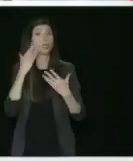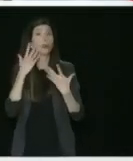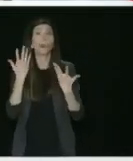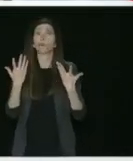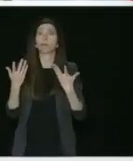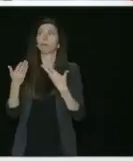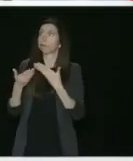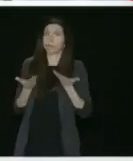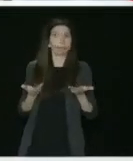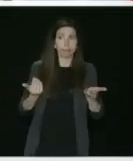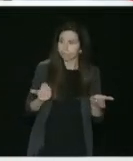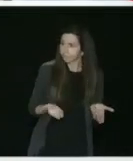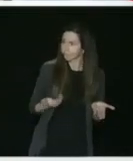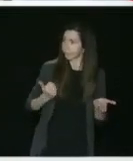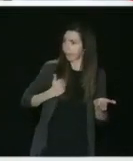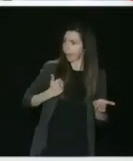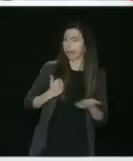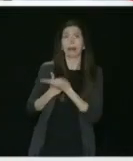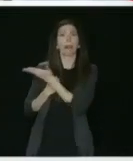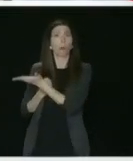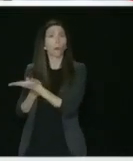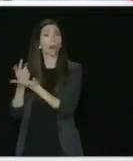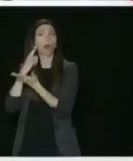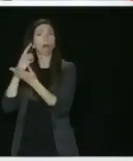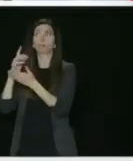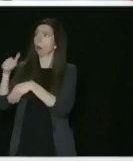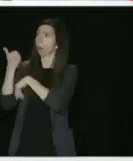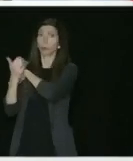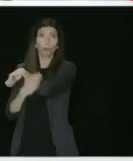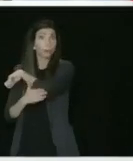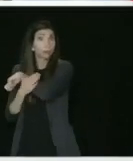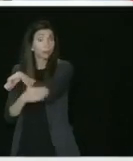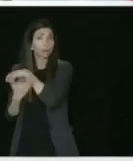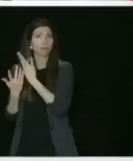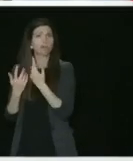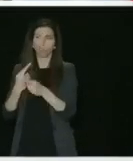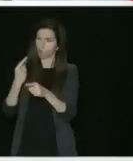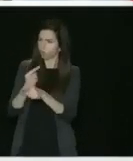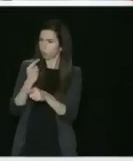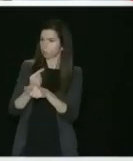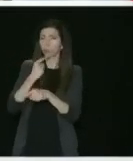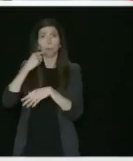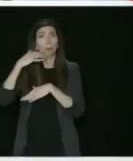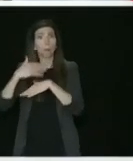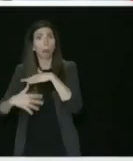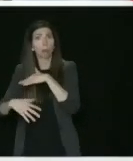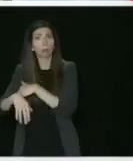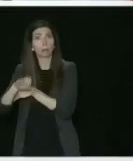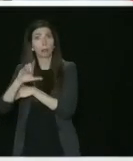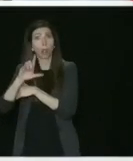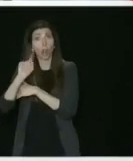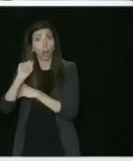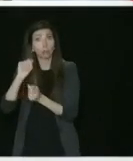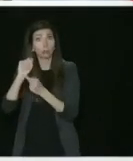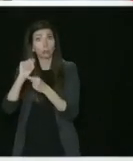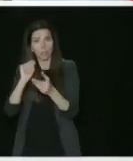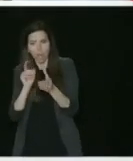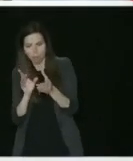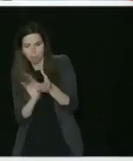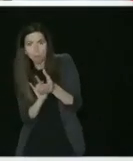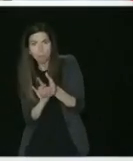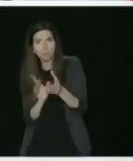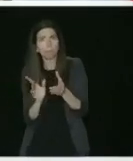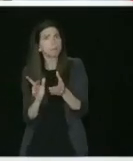but internationally, we have not seen any increased rates in people that are getting vaccinated compared to people who are not. And in fact, in most of